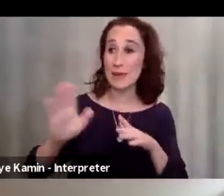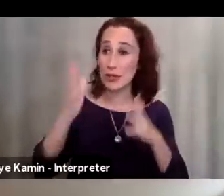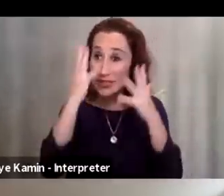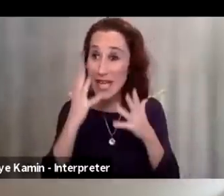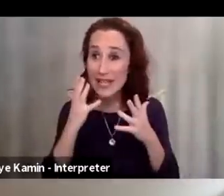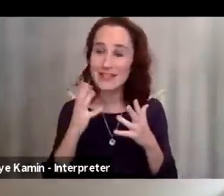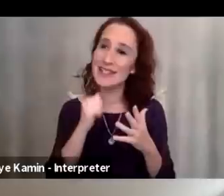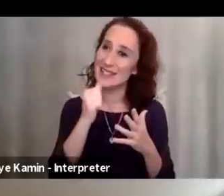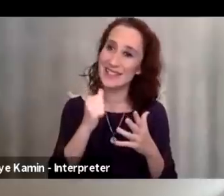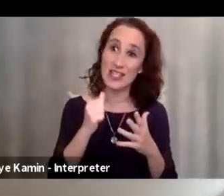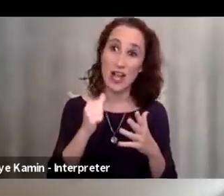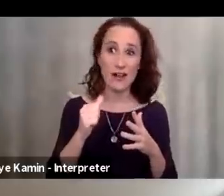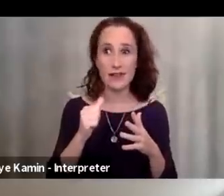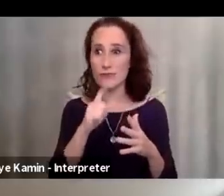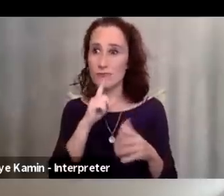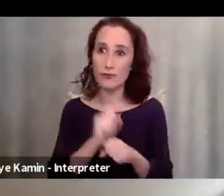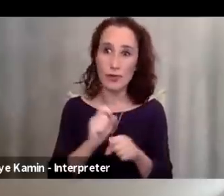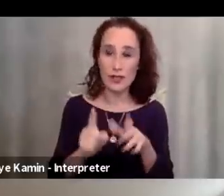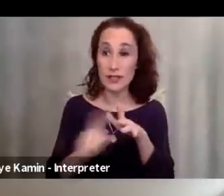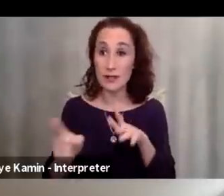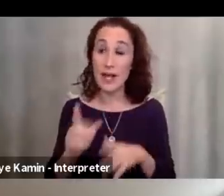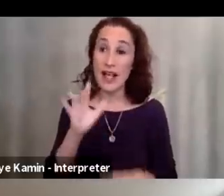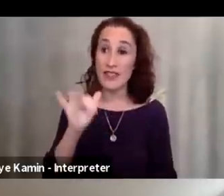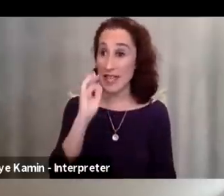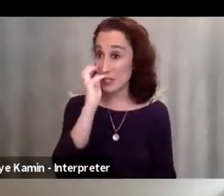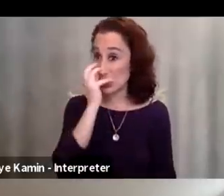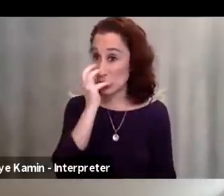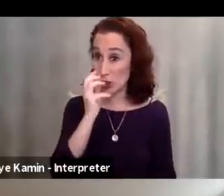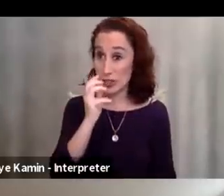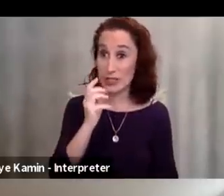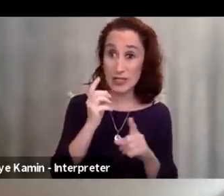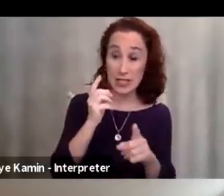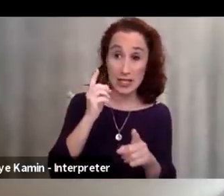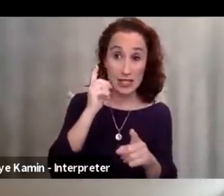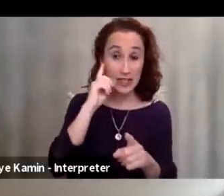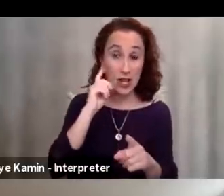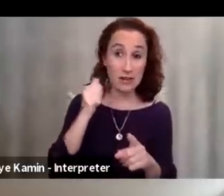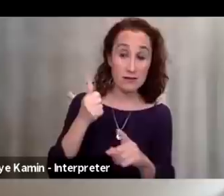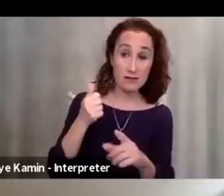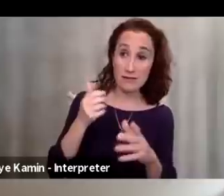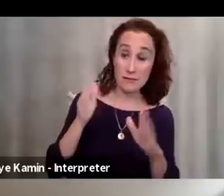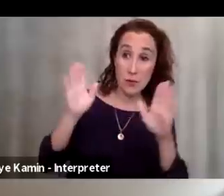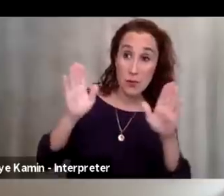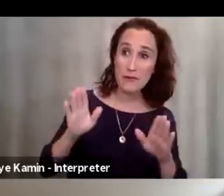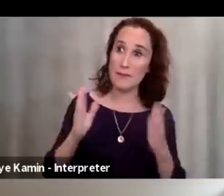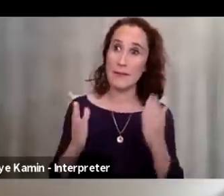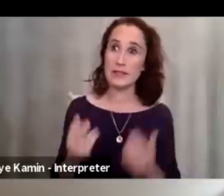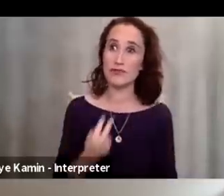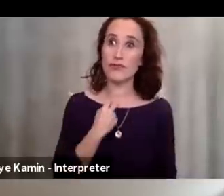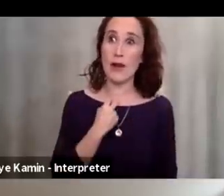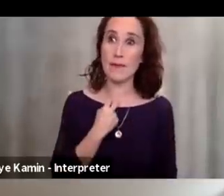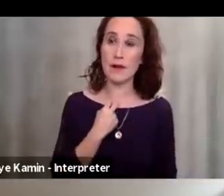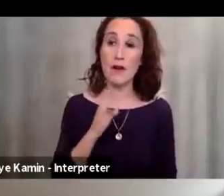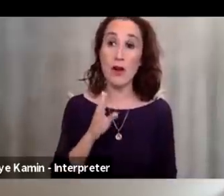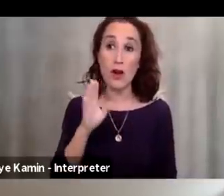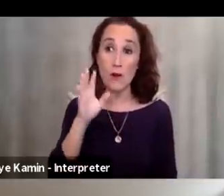she learns also that the circus might not be as wonderful as she initially perceived it to be, and that it might actually be a trap, and that her missing